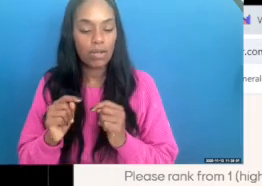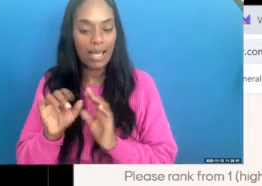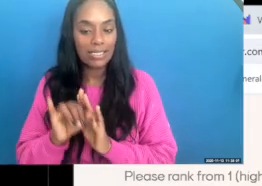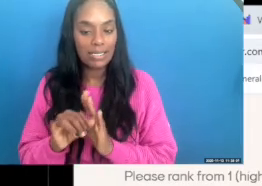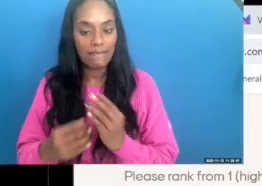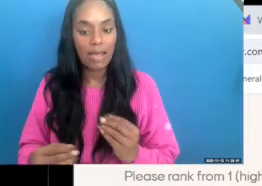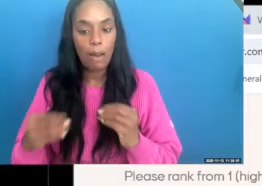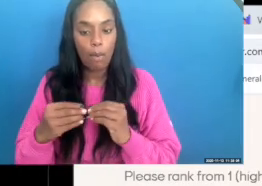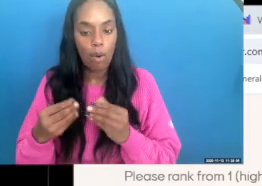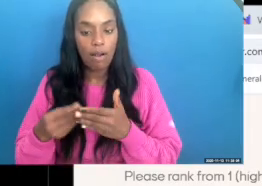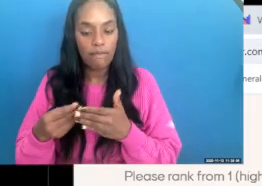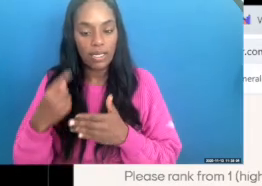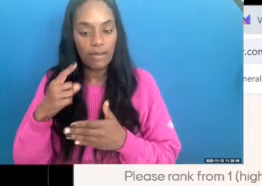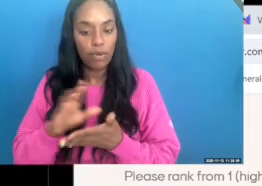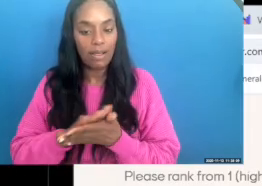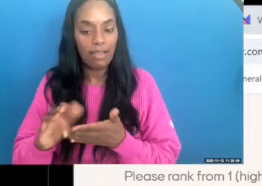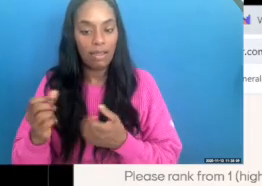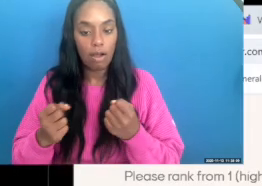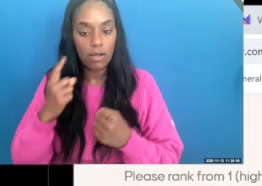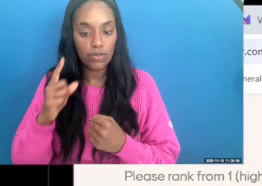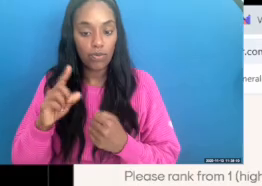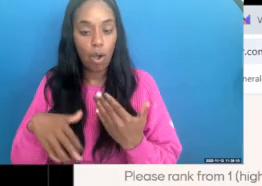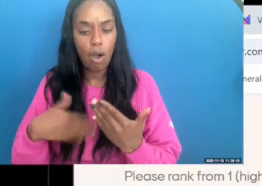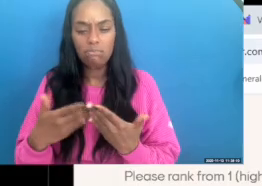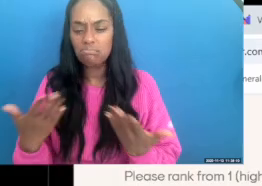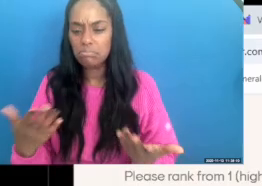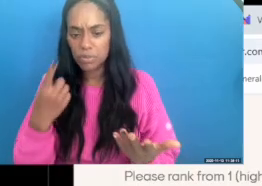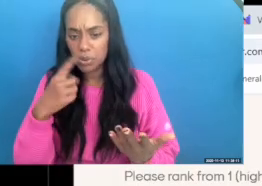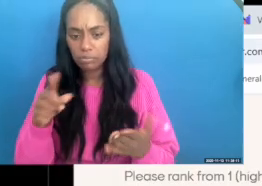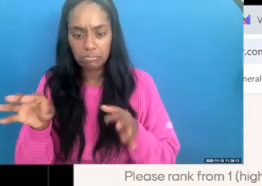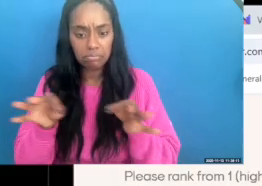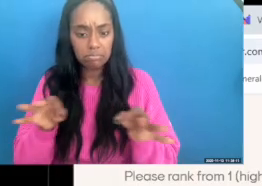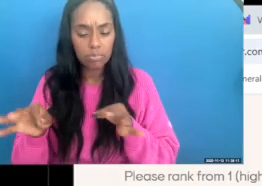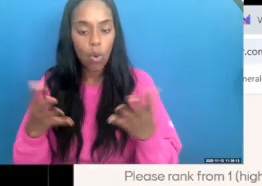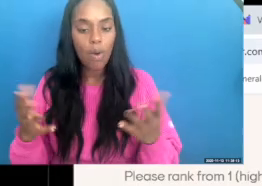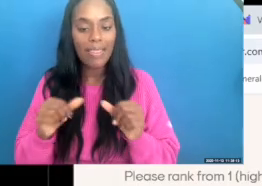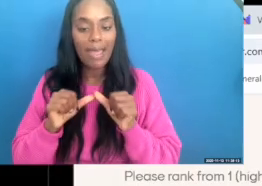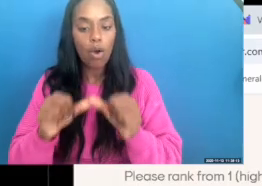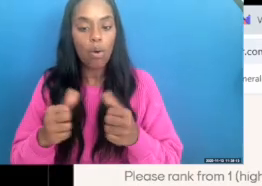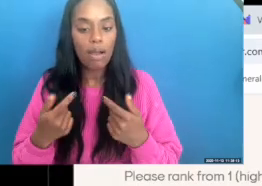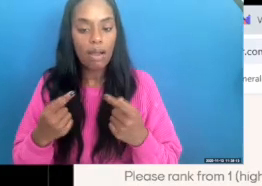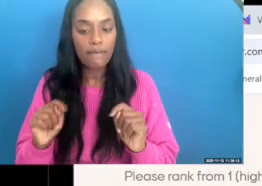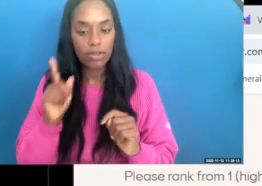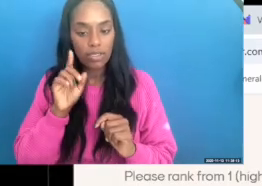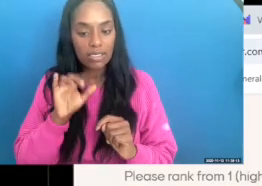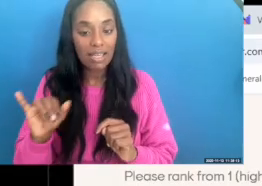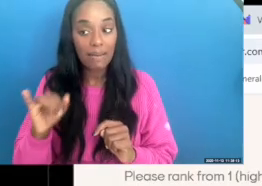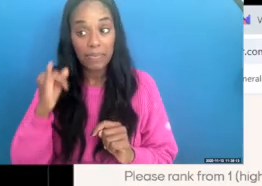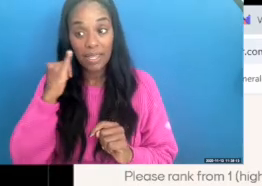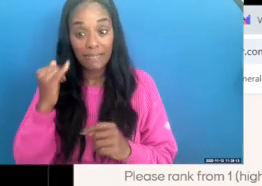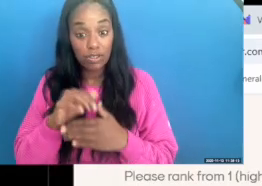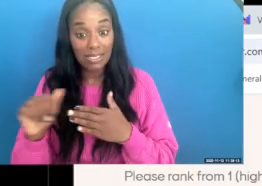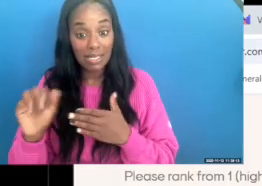ARB was looking already, that was already one of the initiatives to try to identify more funding for Clean Cars for